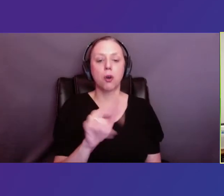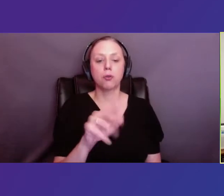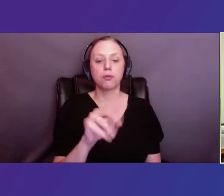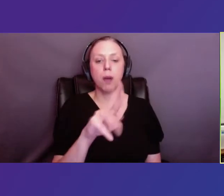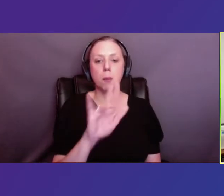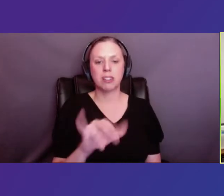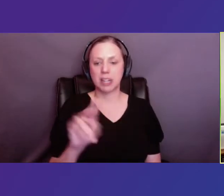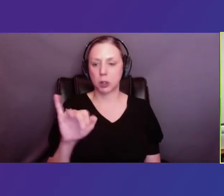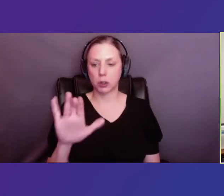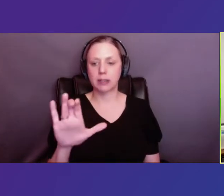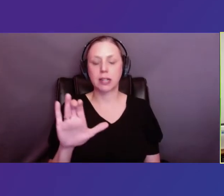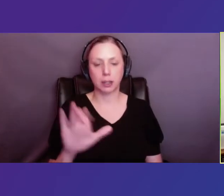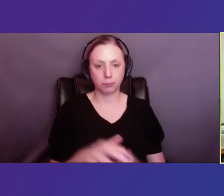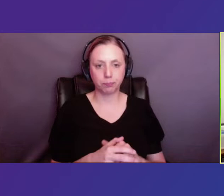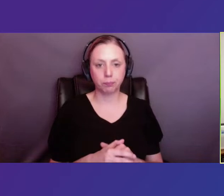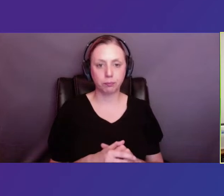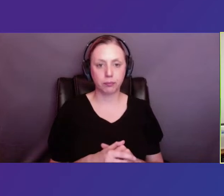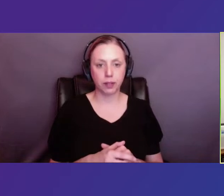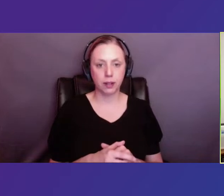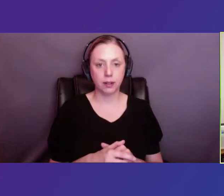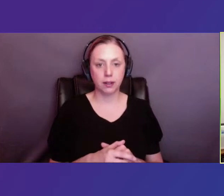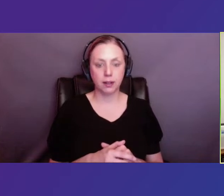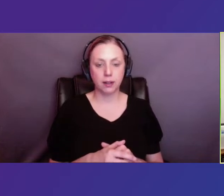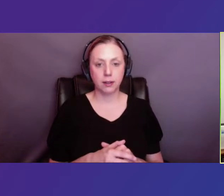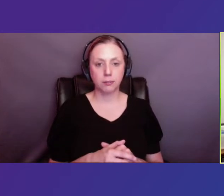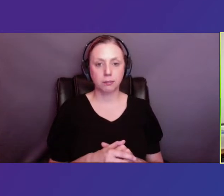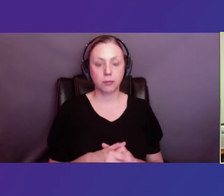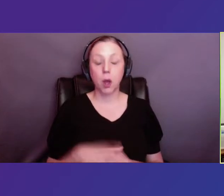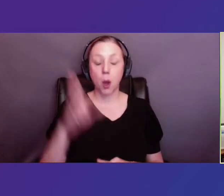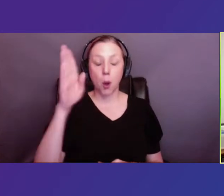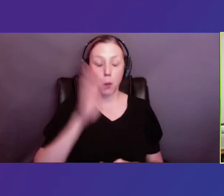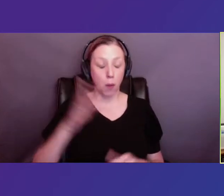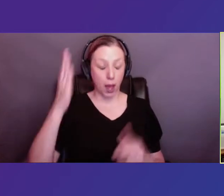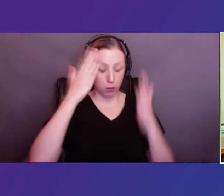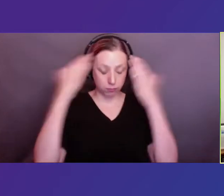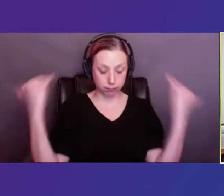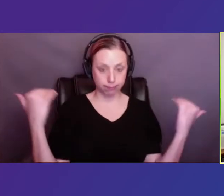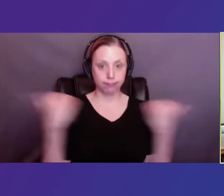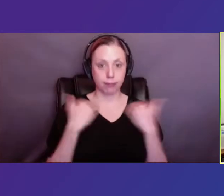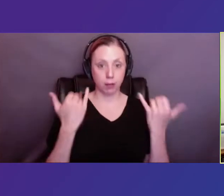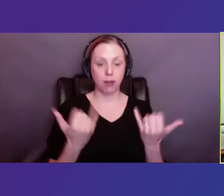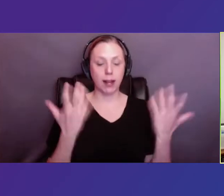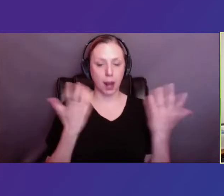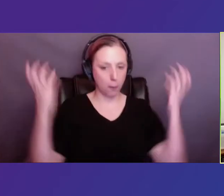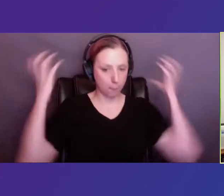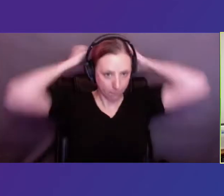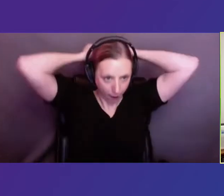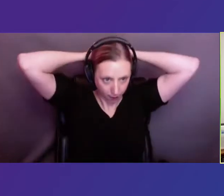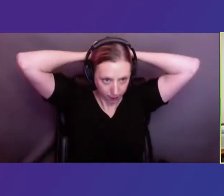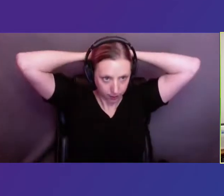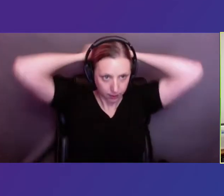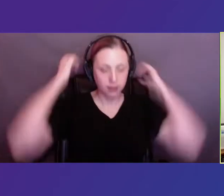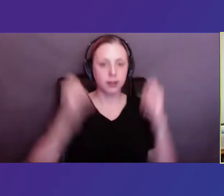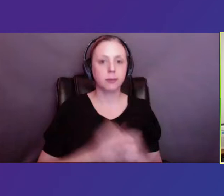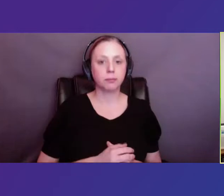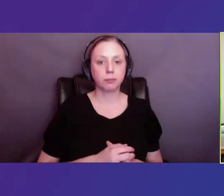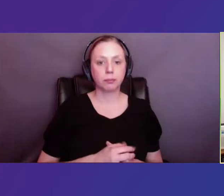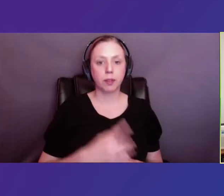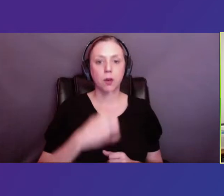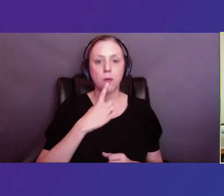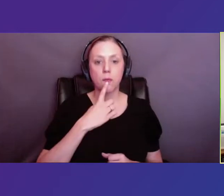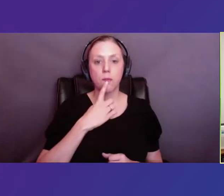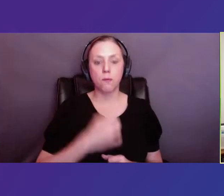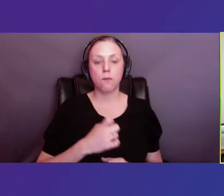I have a mid-length brown hair that is pulled back. I am wearing a red